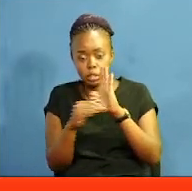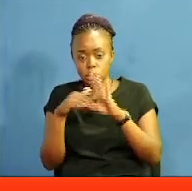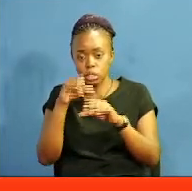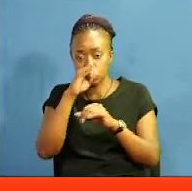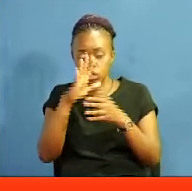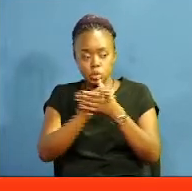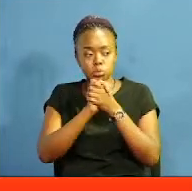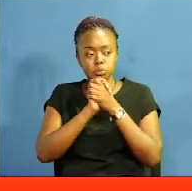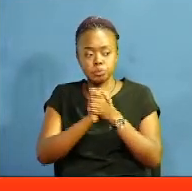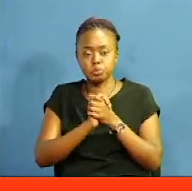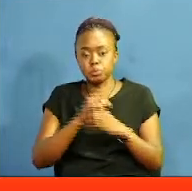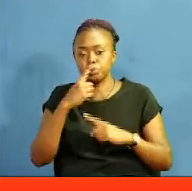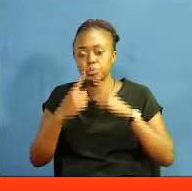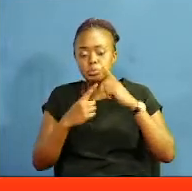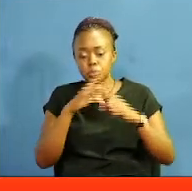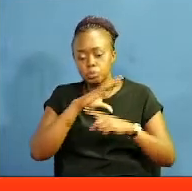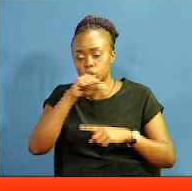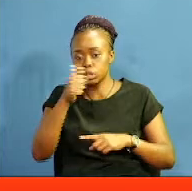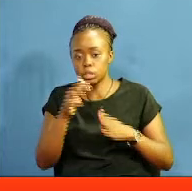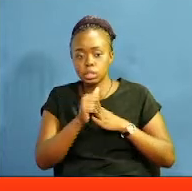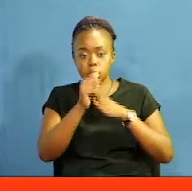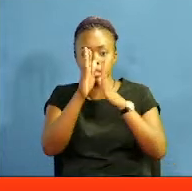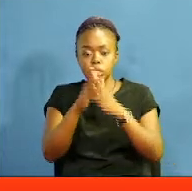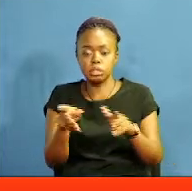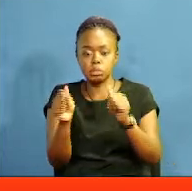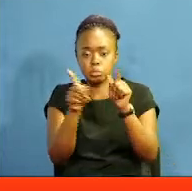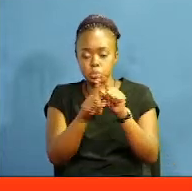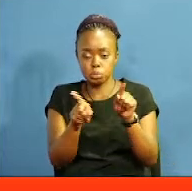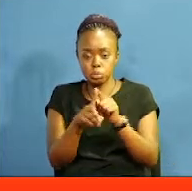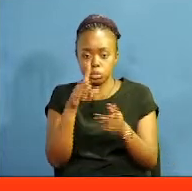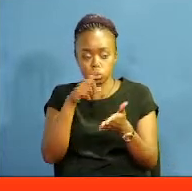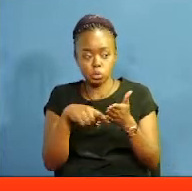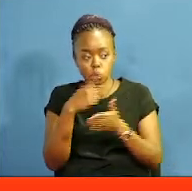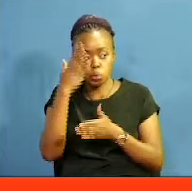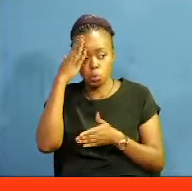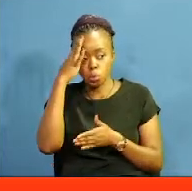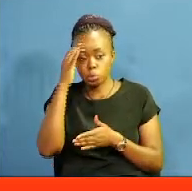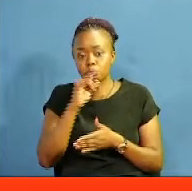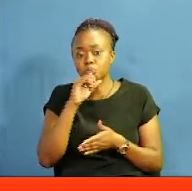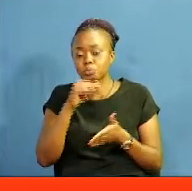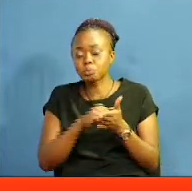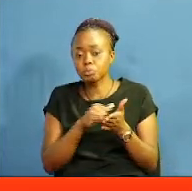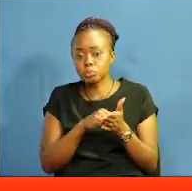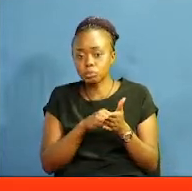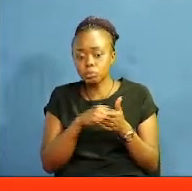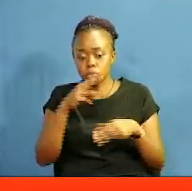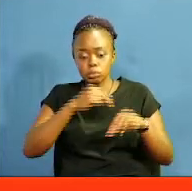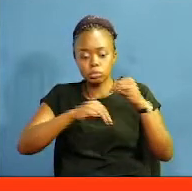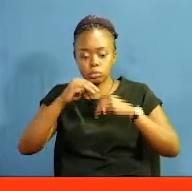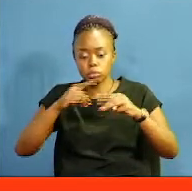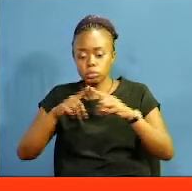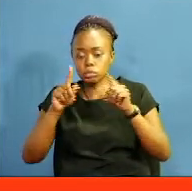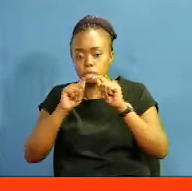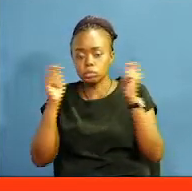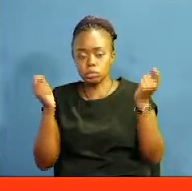in Jubilee was saying, and other leaders as well. So what do you think? Is it a move to